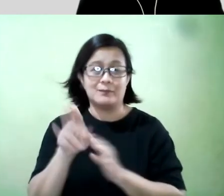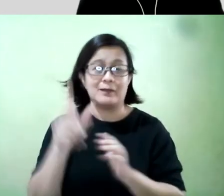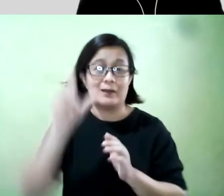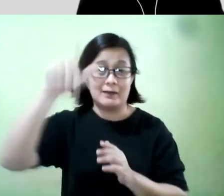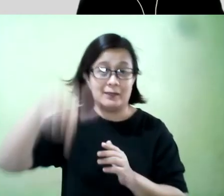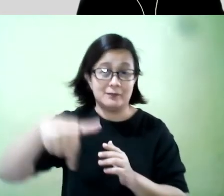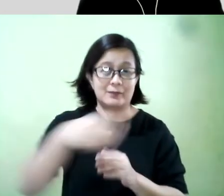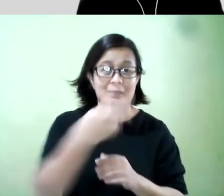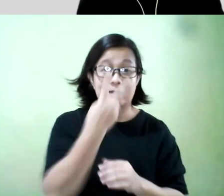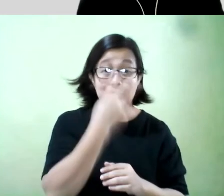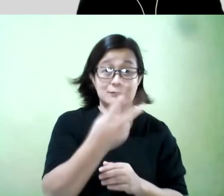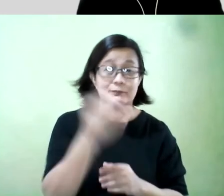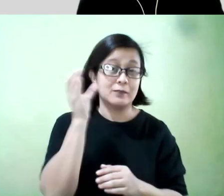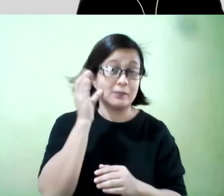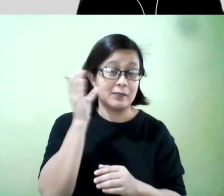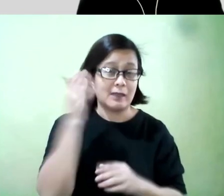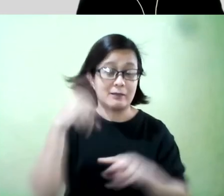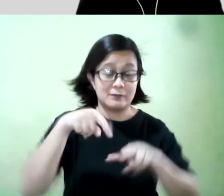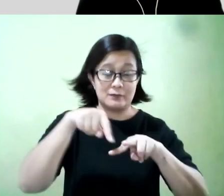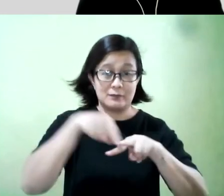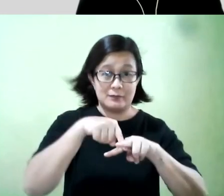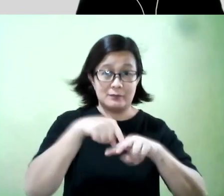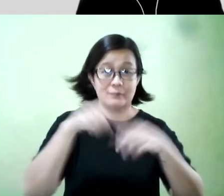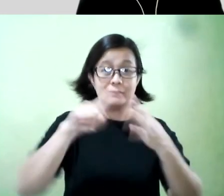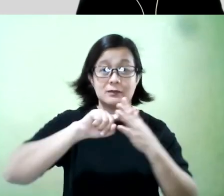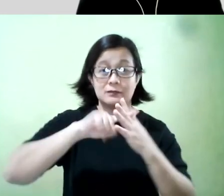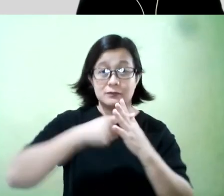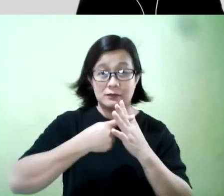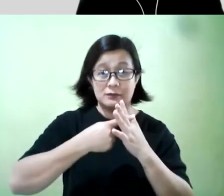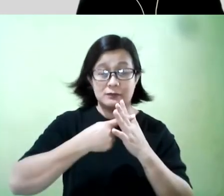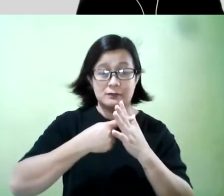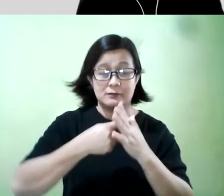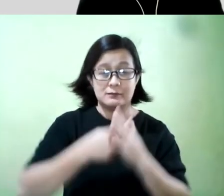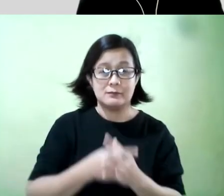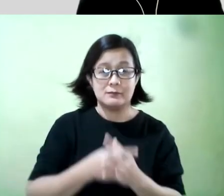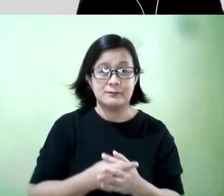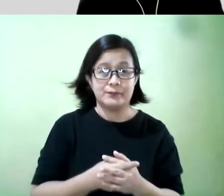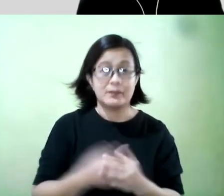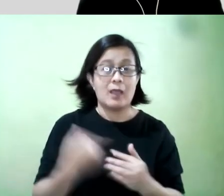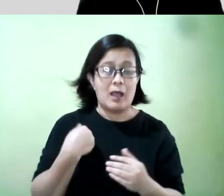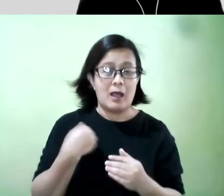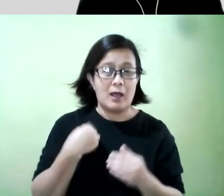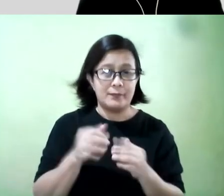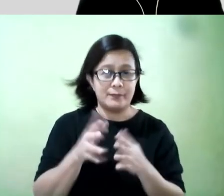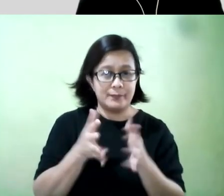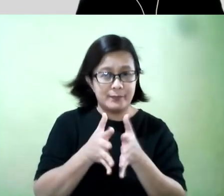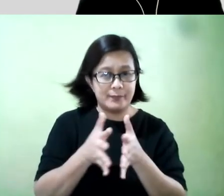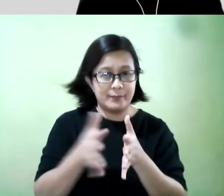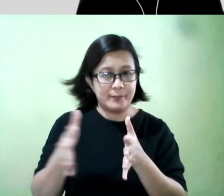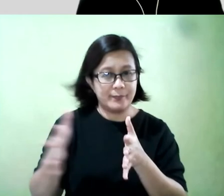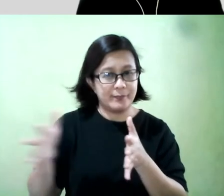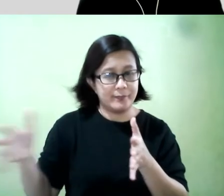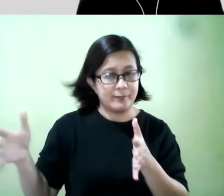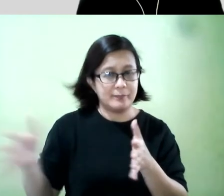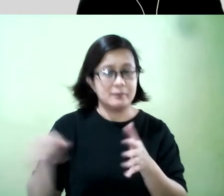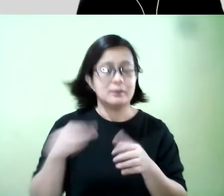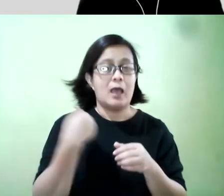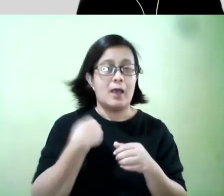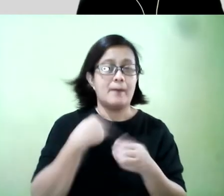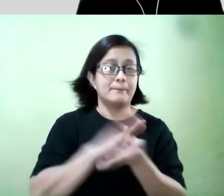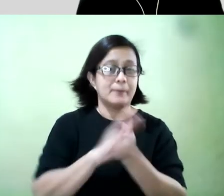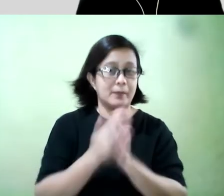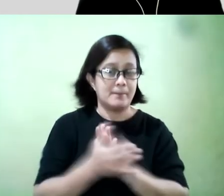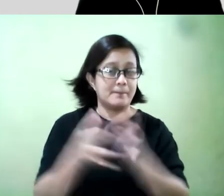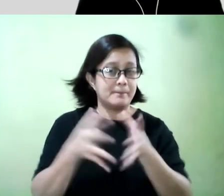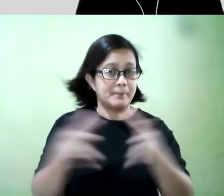with chinelas, then she expanded her venture to a bigger scope,